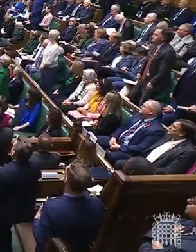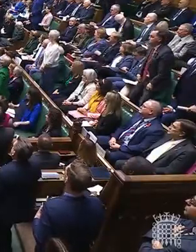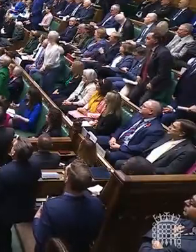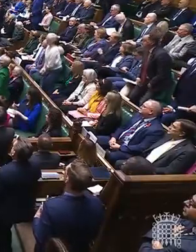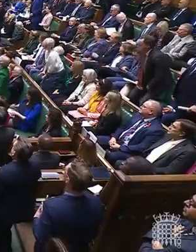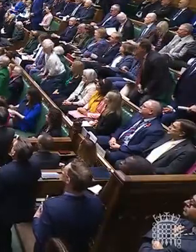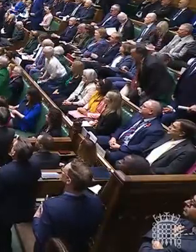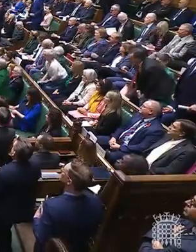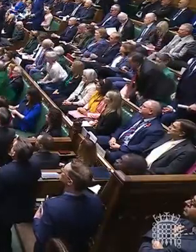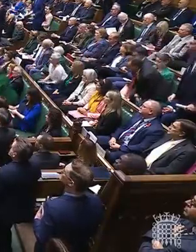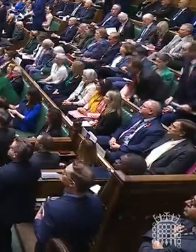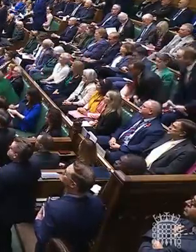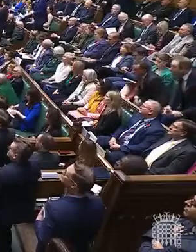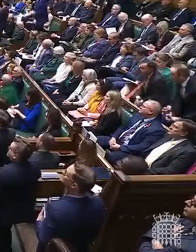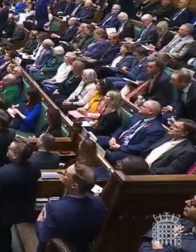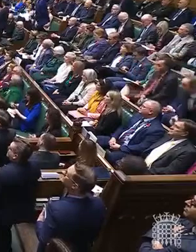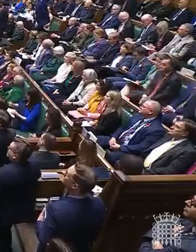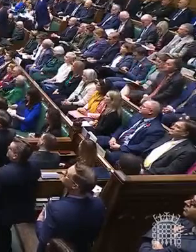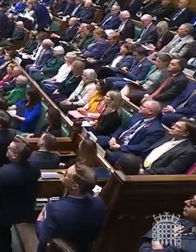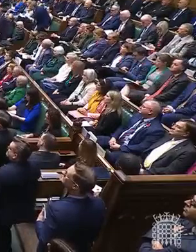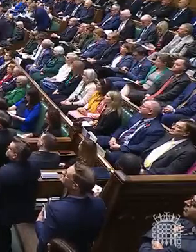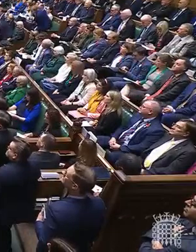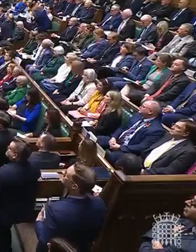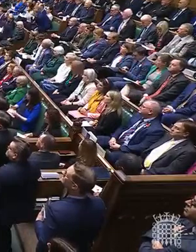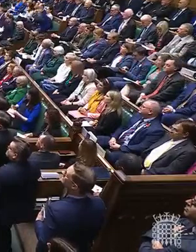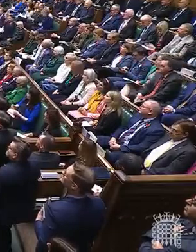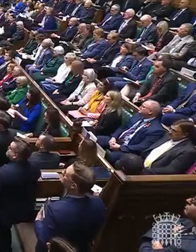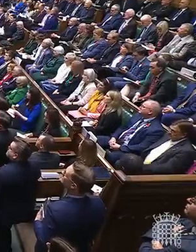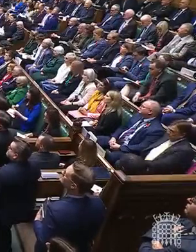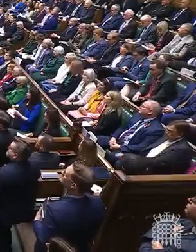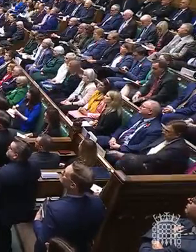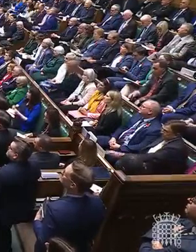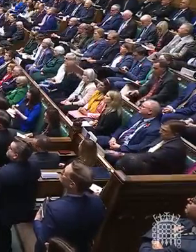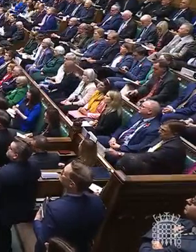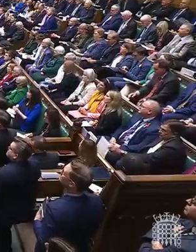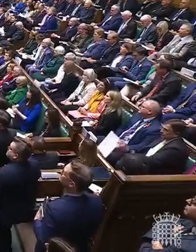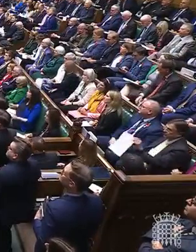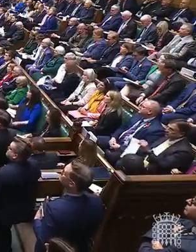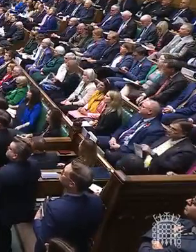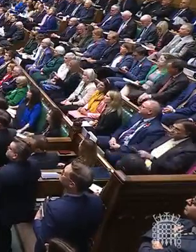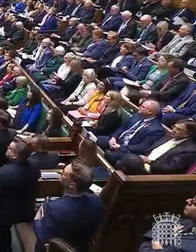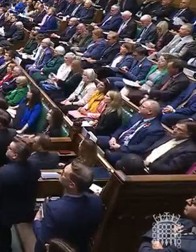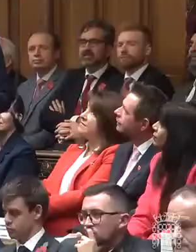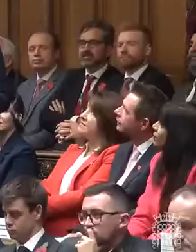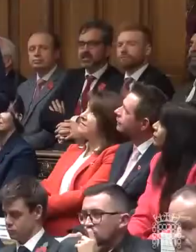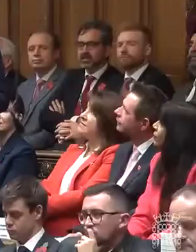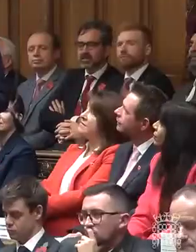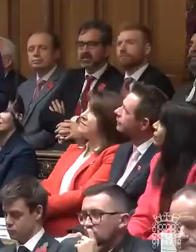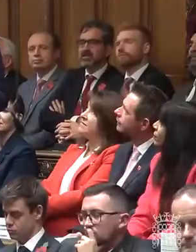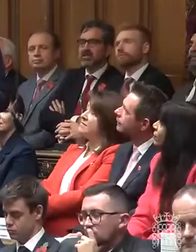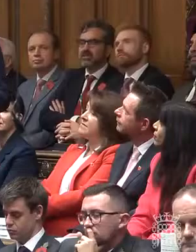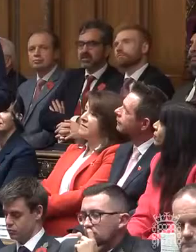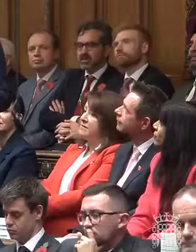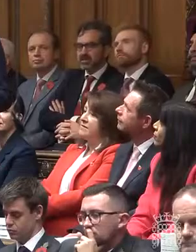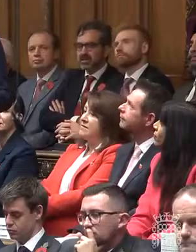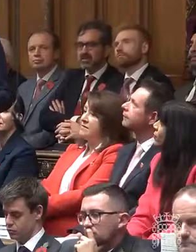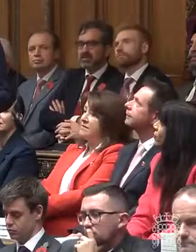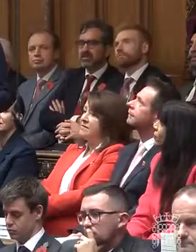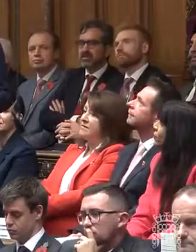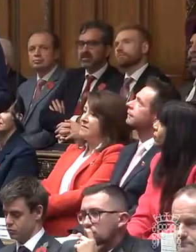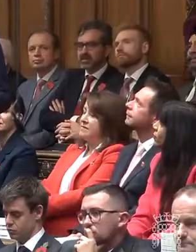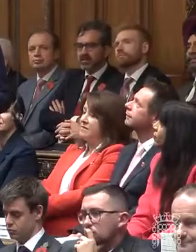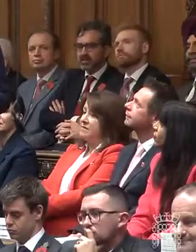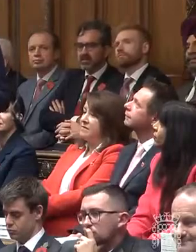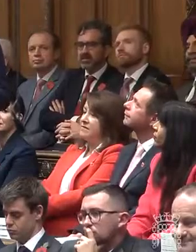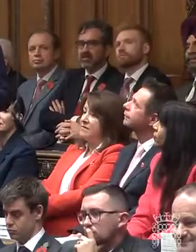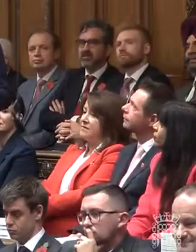Jacob Collier. Thank you, Mr. Speaker. Every week I meet hard-working families in Burton and Uttoxeter who are juggling raising